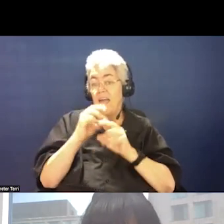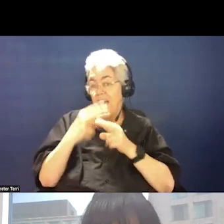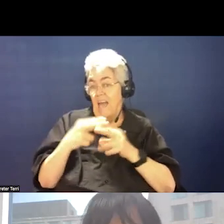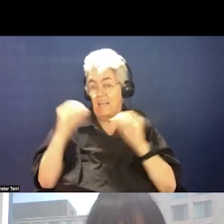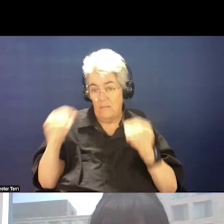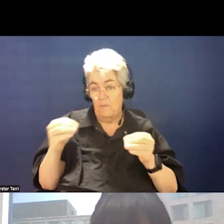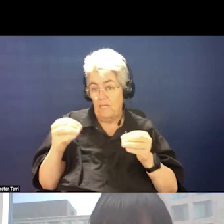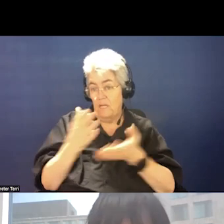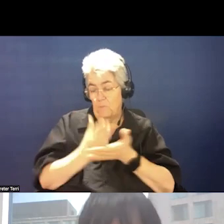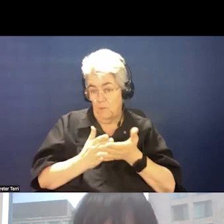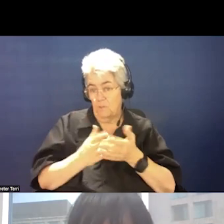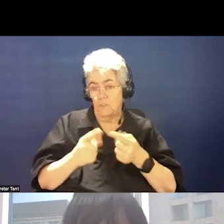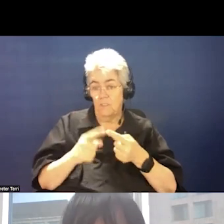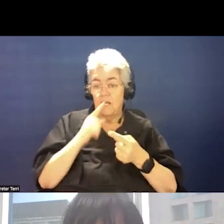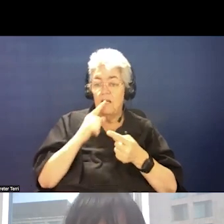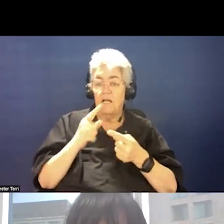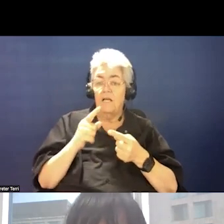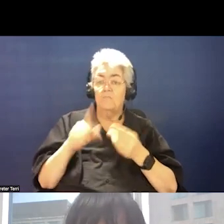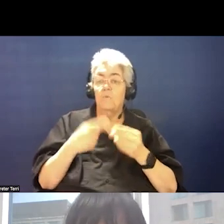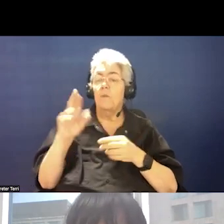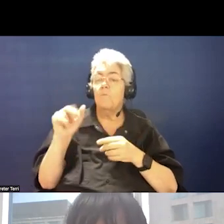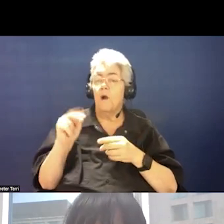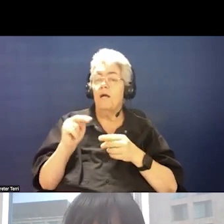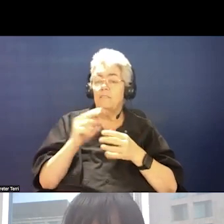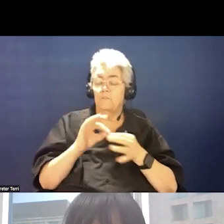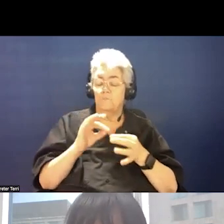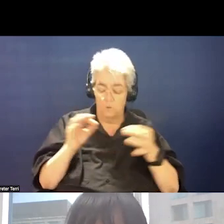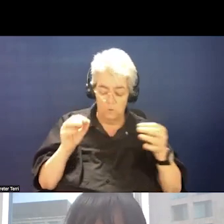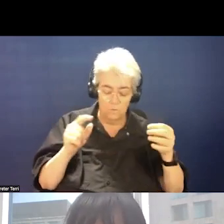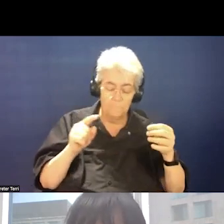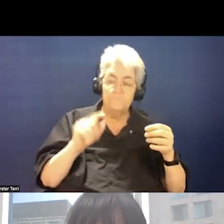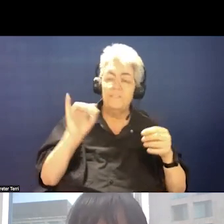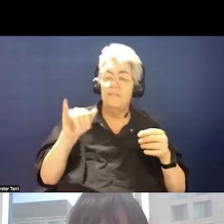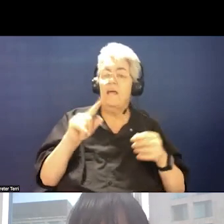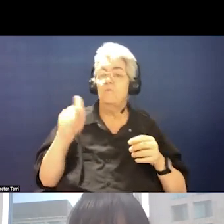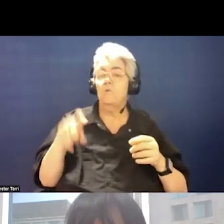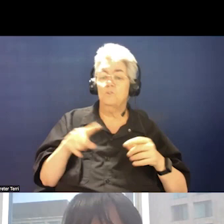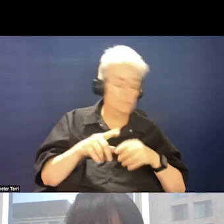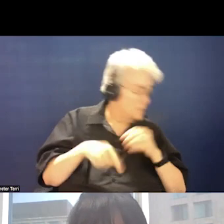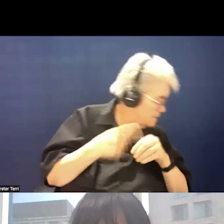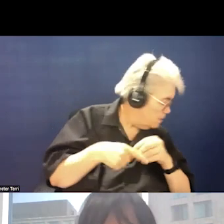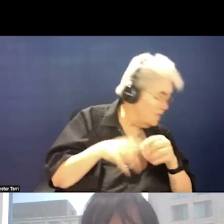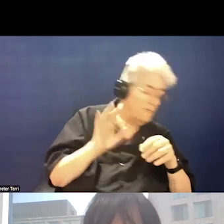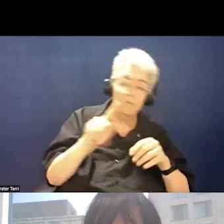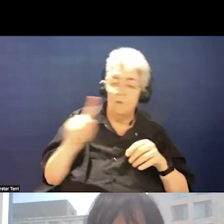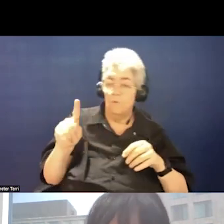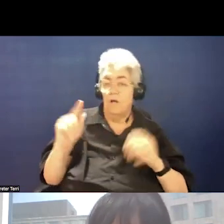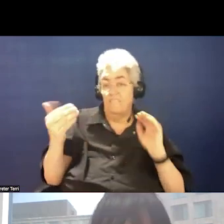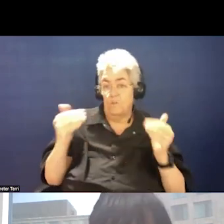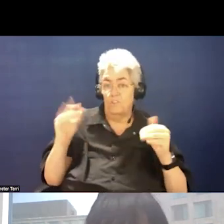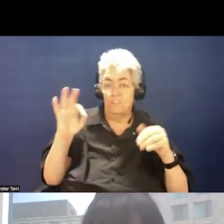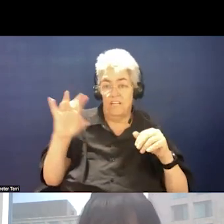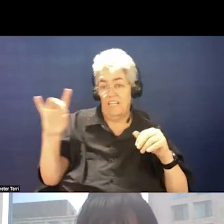really important, as Brian, you had spoke to, that question about 911 versus 988 and a lot